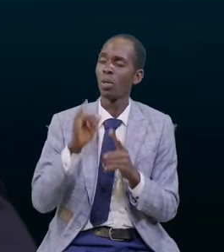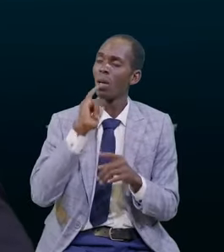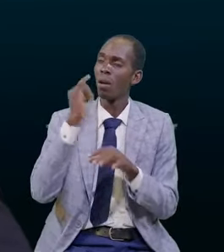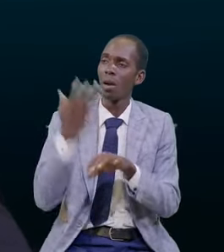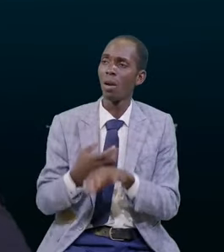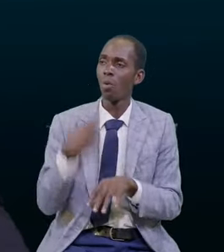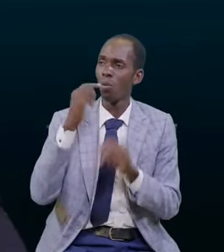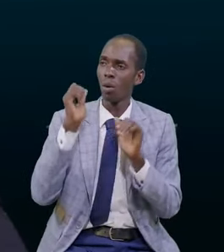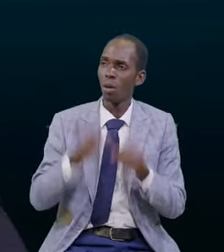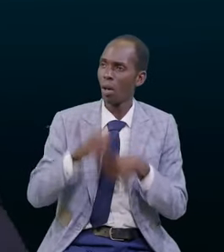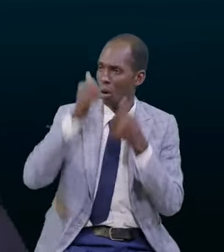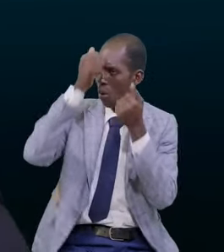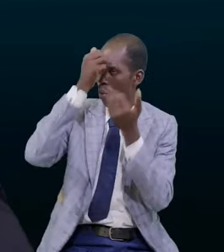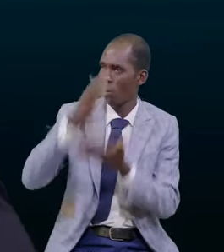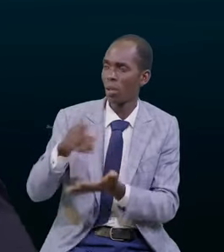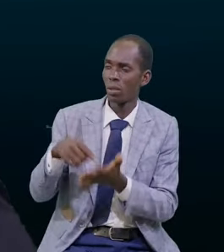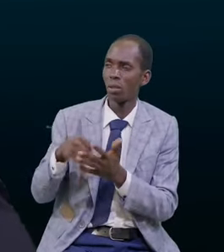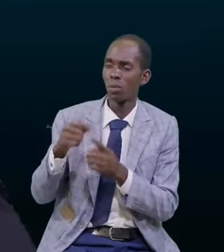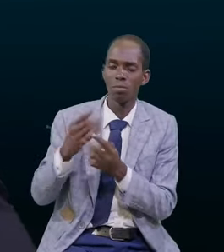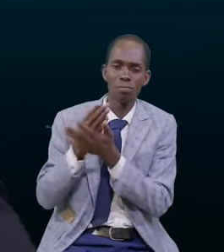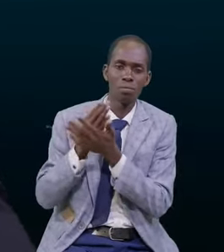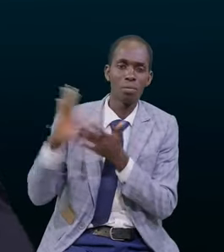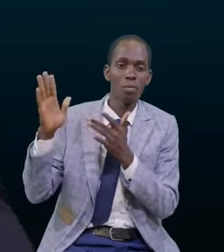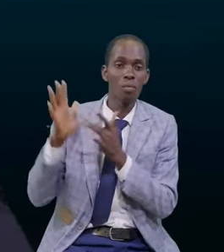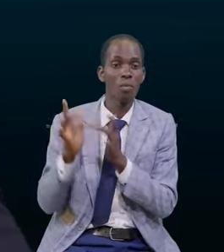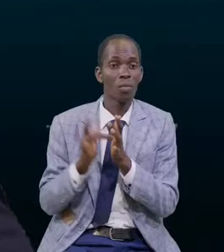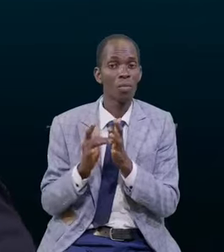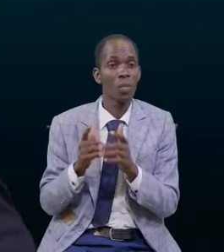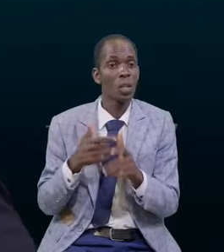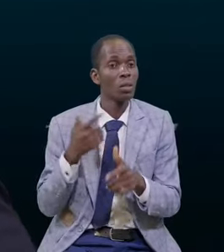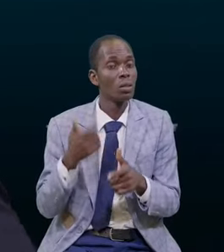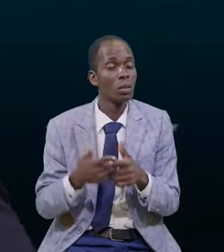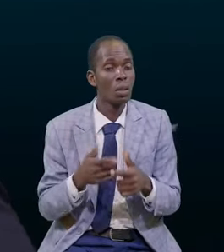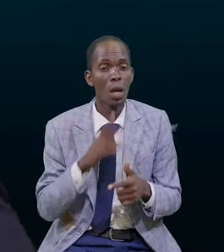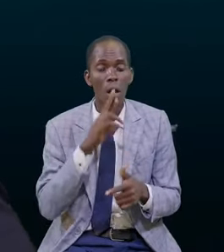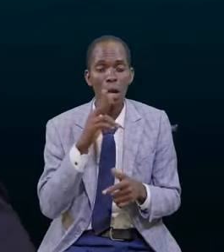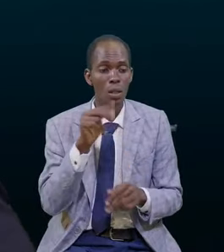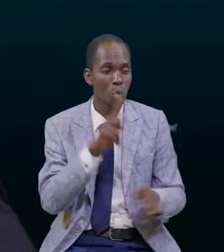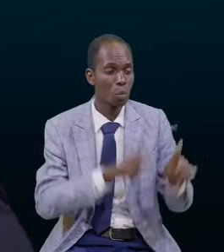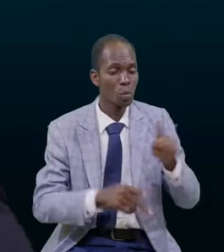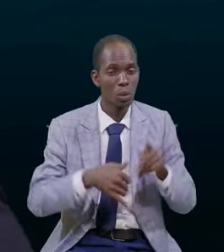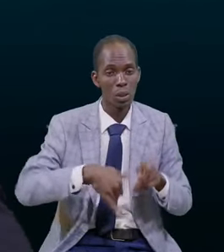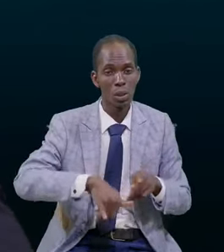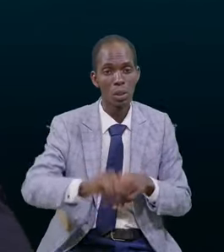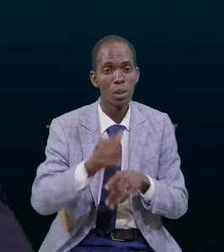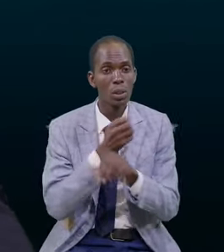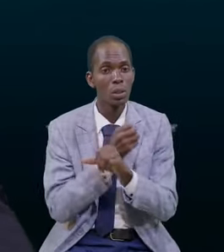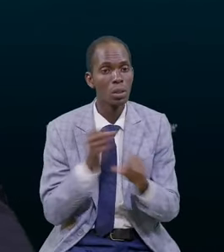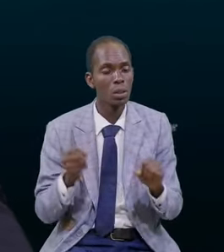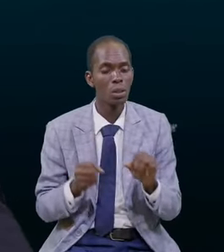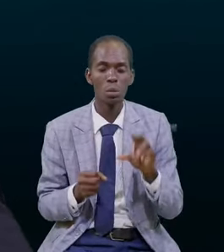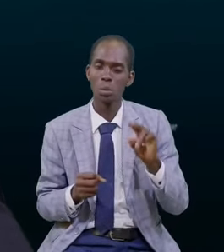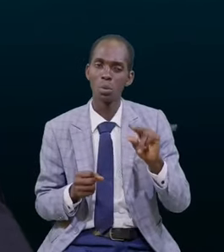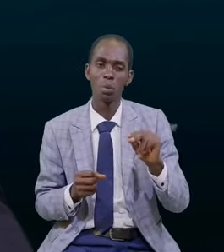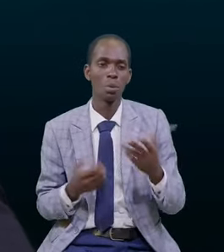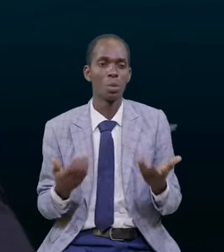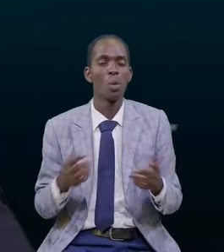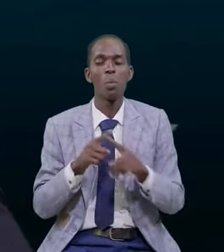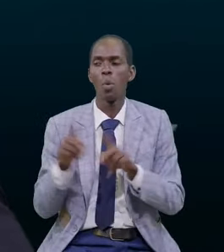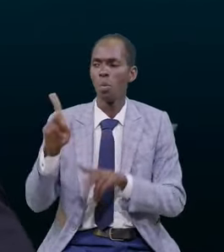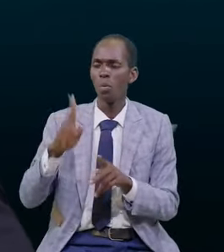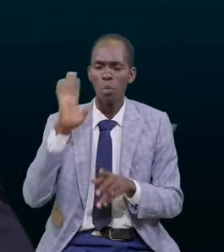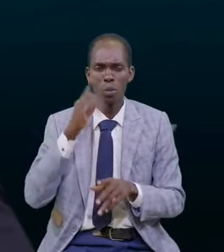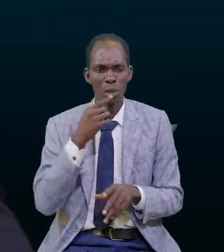they go away then are they still saved but you see the eternal security people tell us that yes even when they